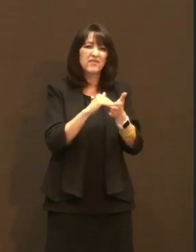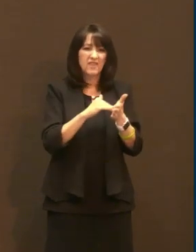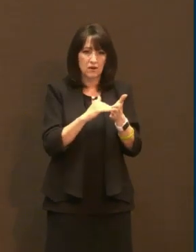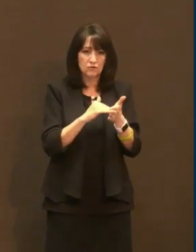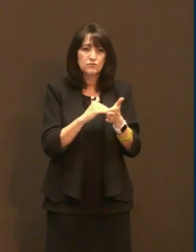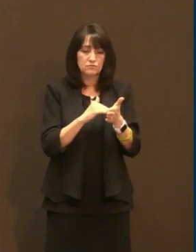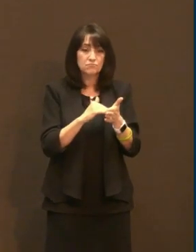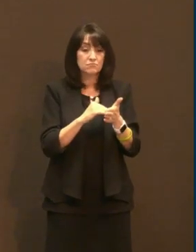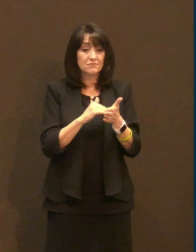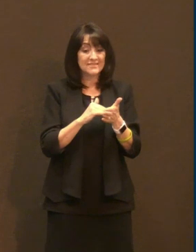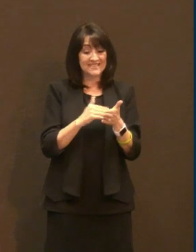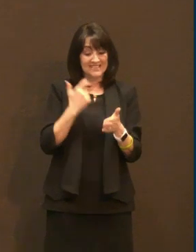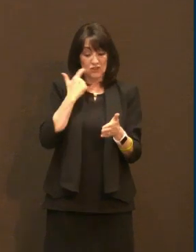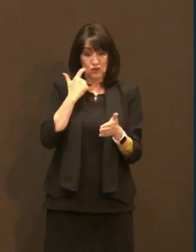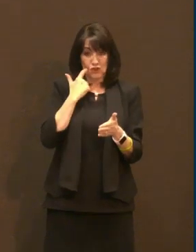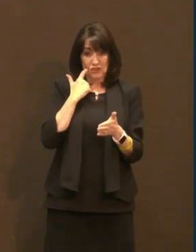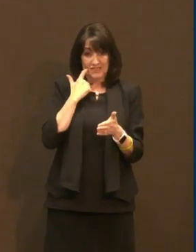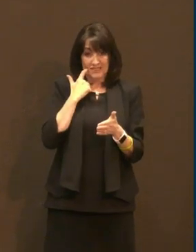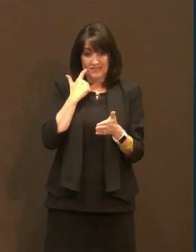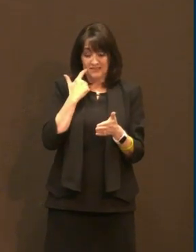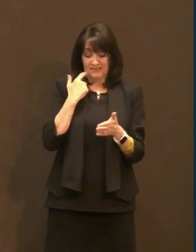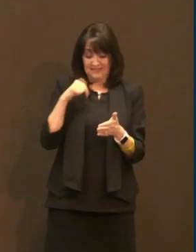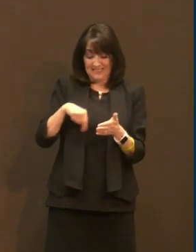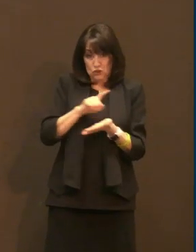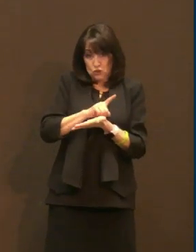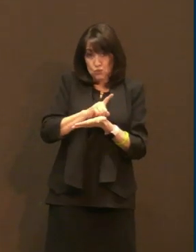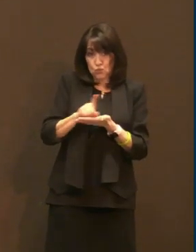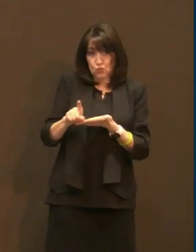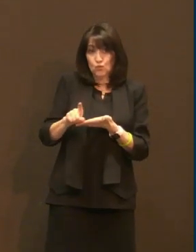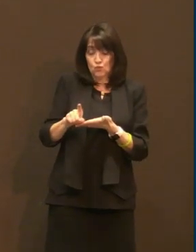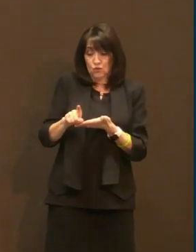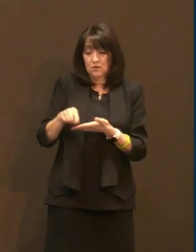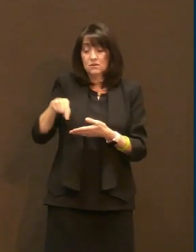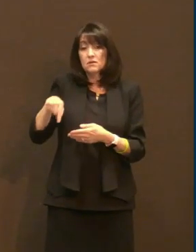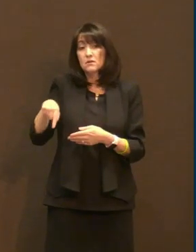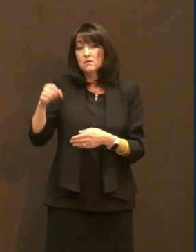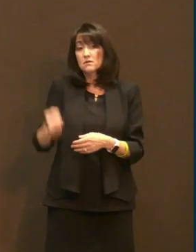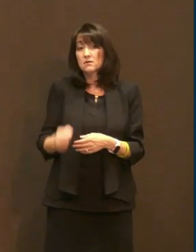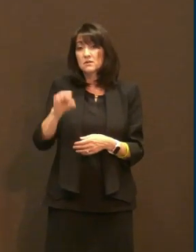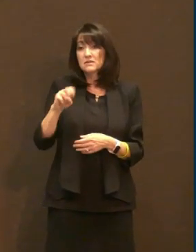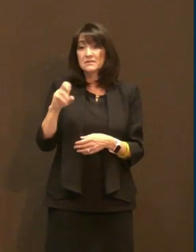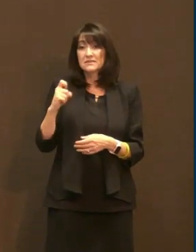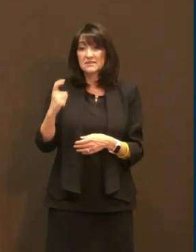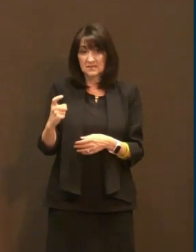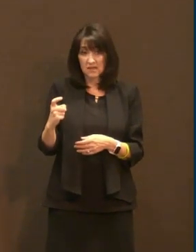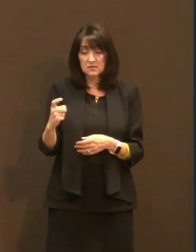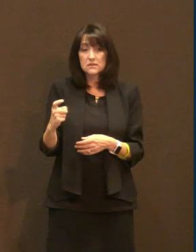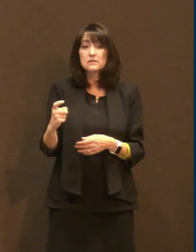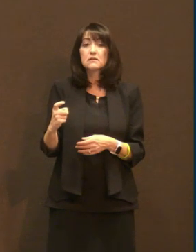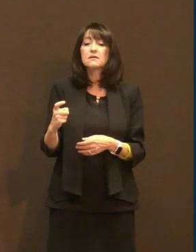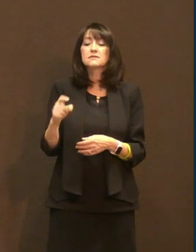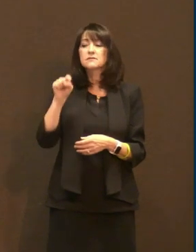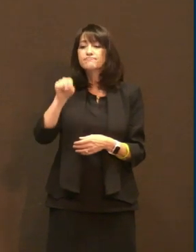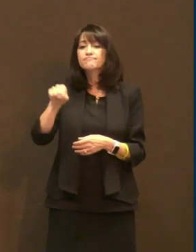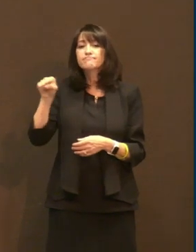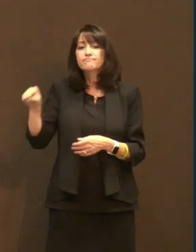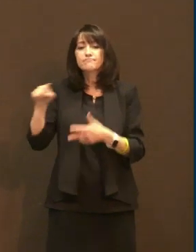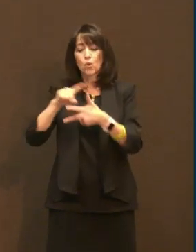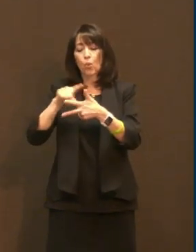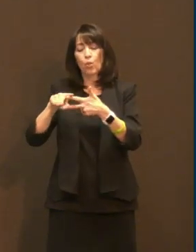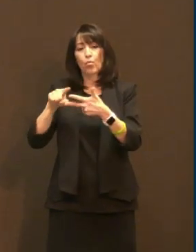in Sussex, with the testing sites stood up by Bay Health and BB, and now Nanticoke has their first